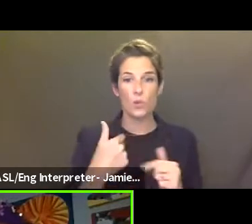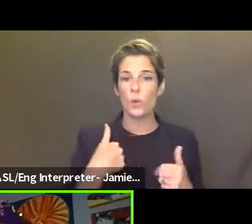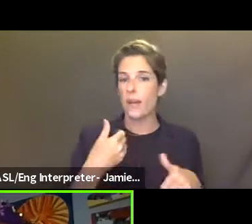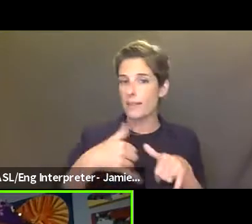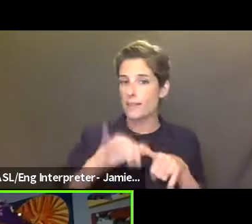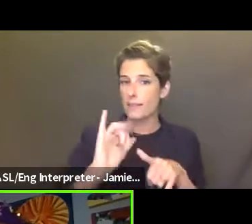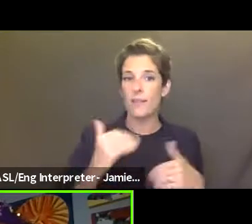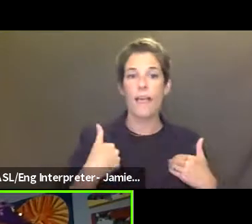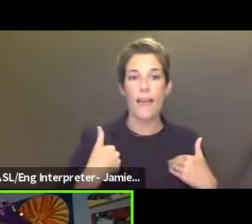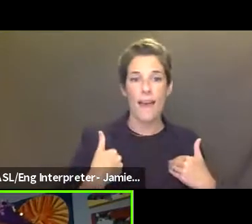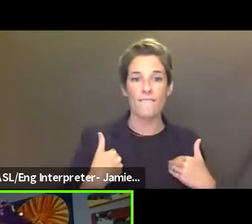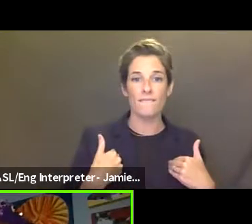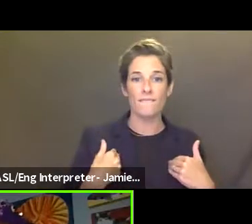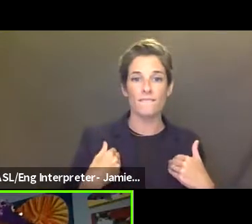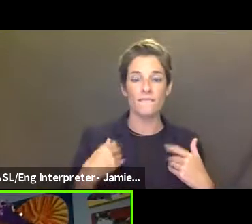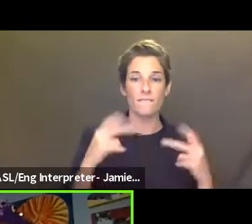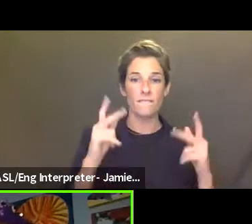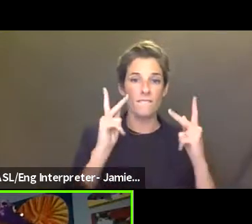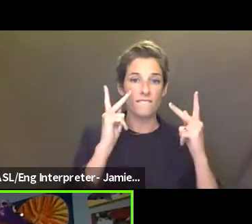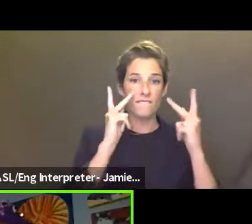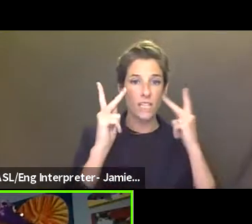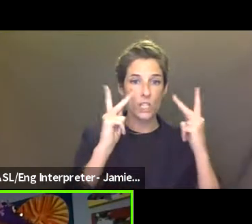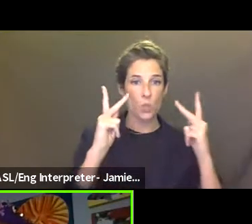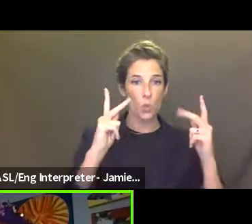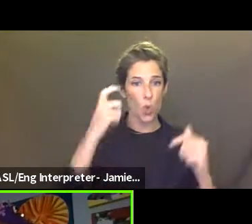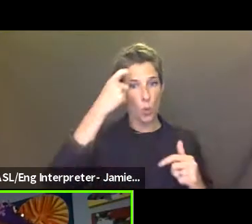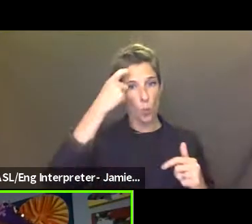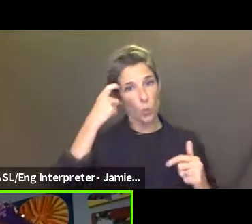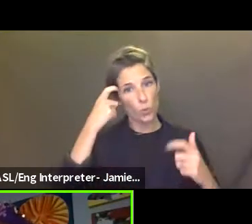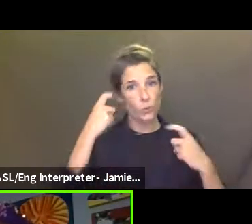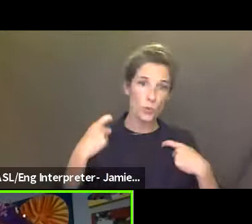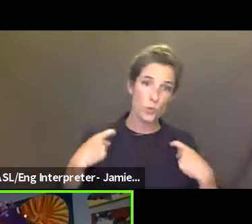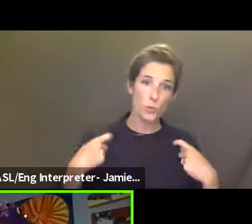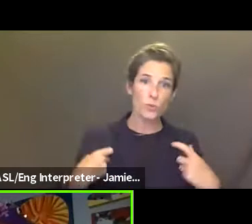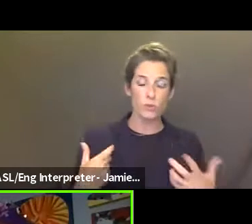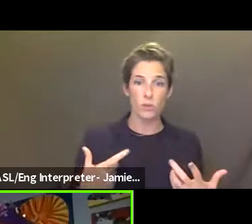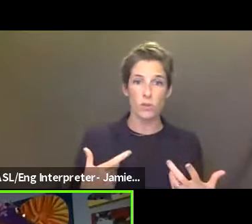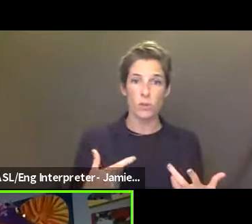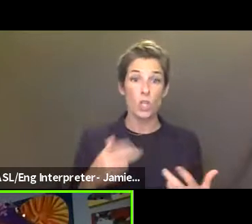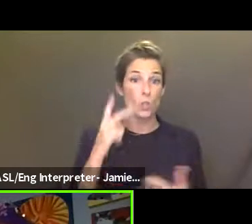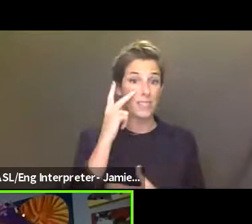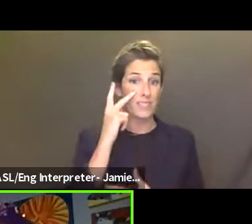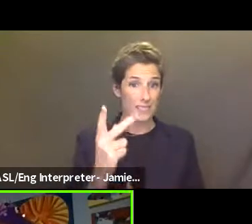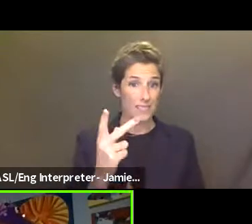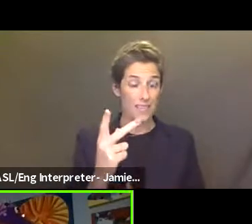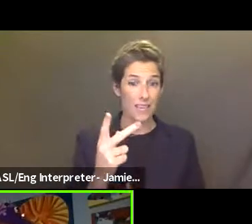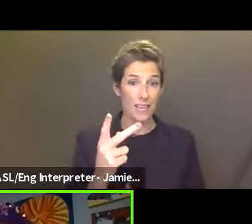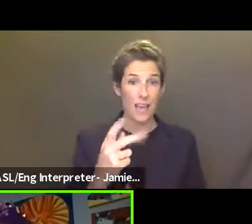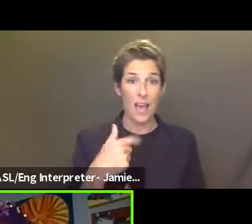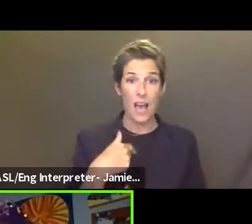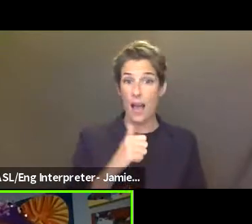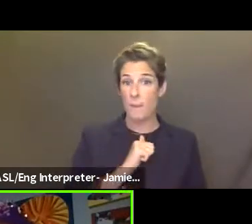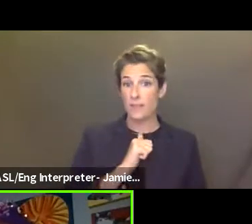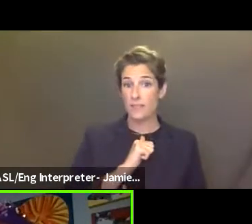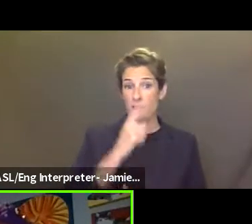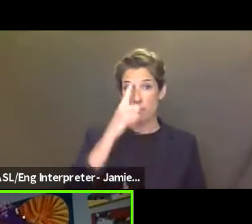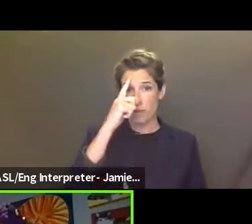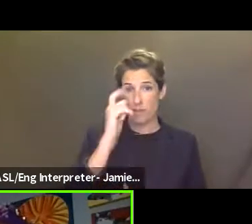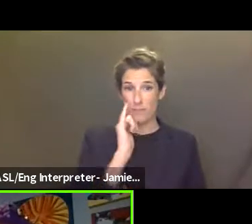are visible. And because of what I went through following my accident, I can't use prosthetic legs